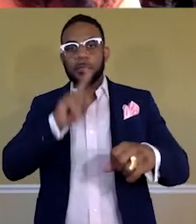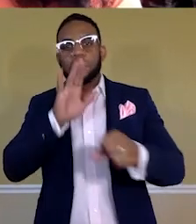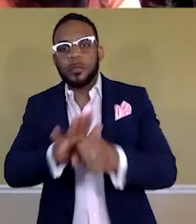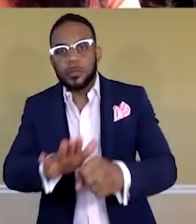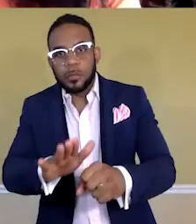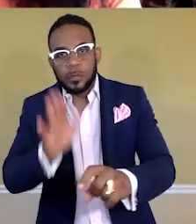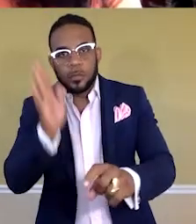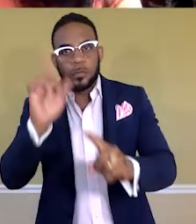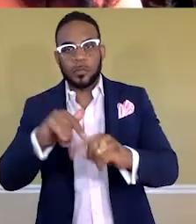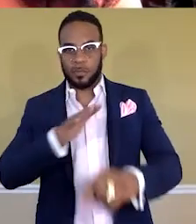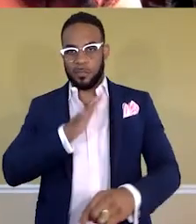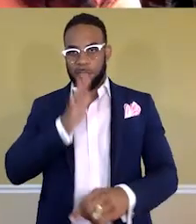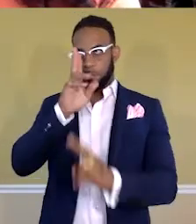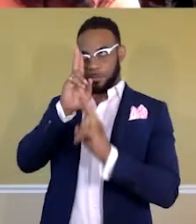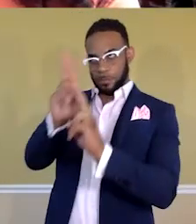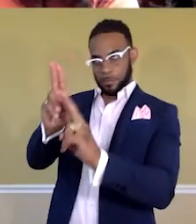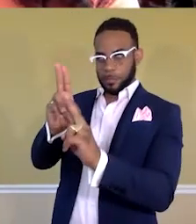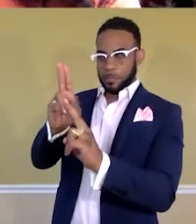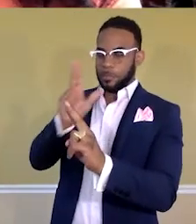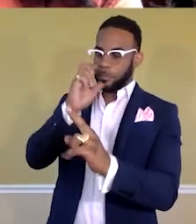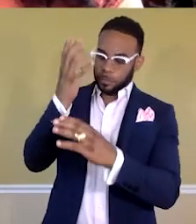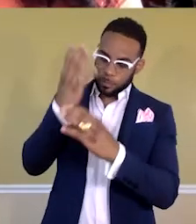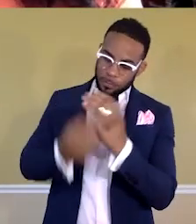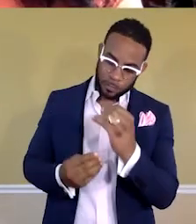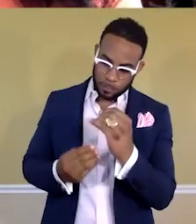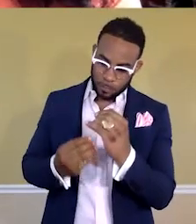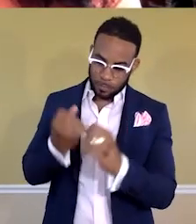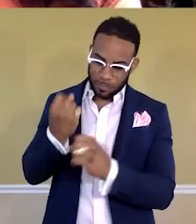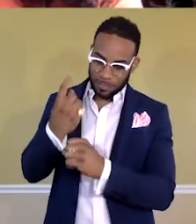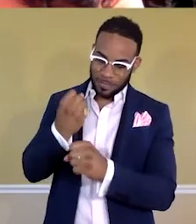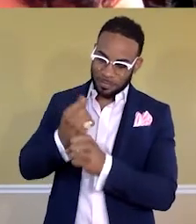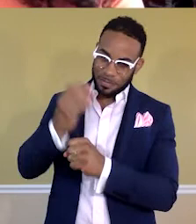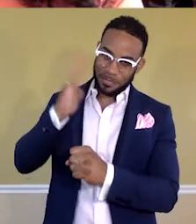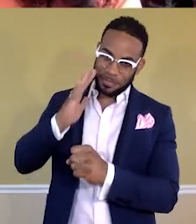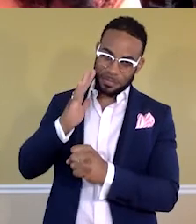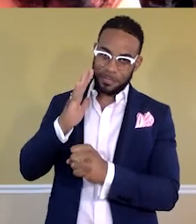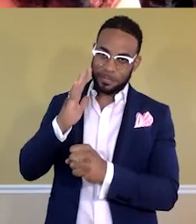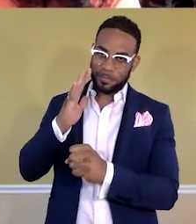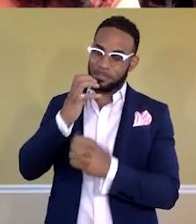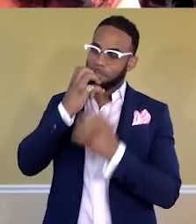talk to my mom, who passed away 11 years ago.